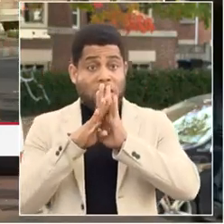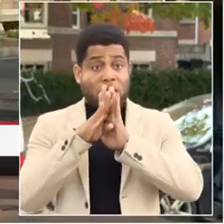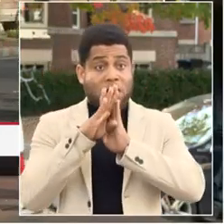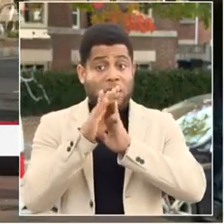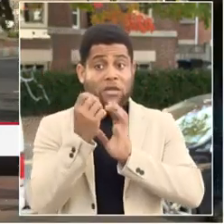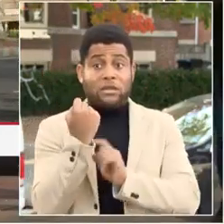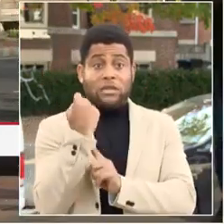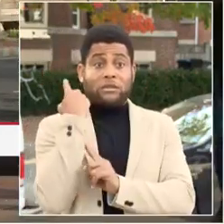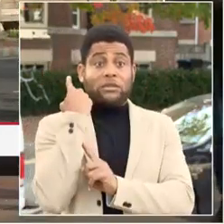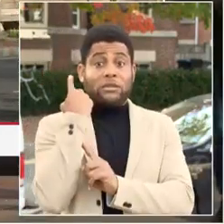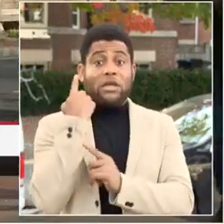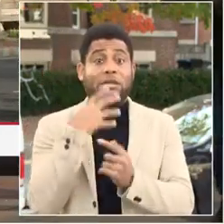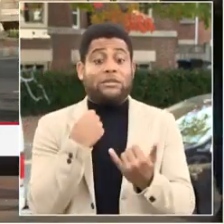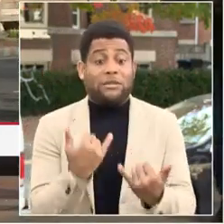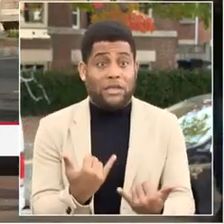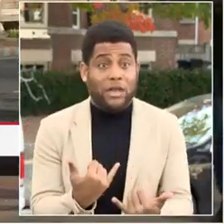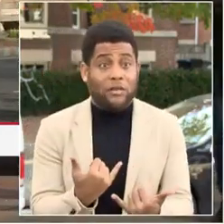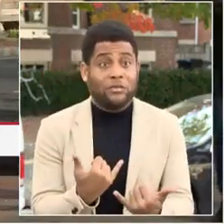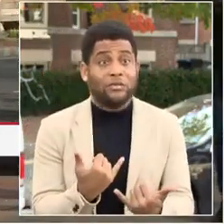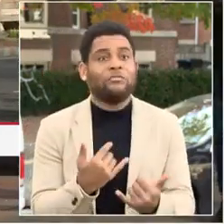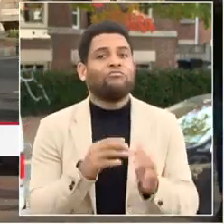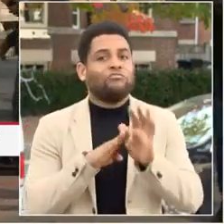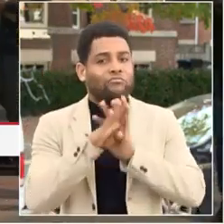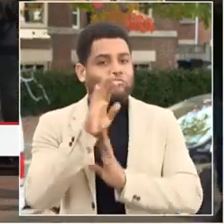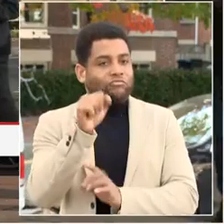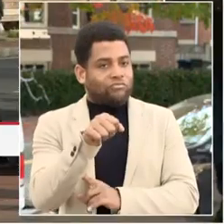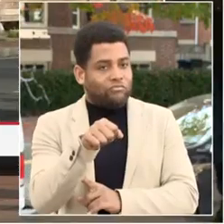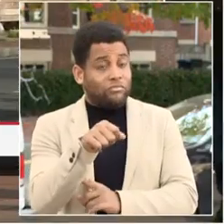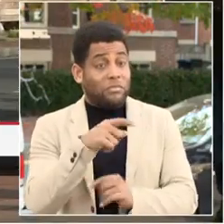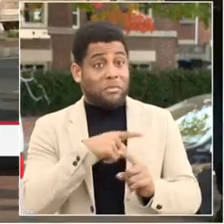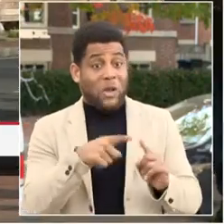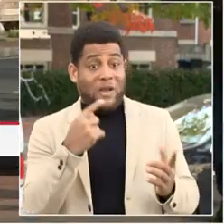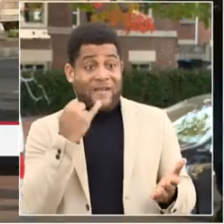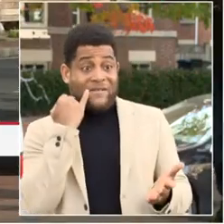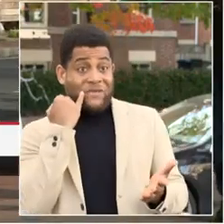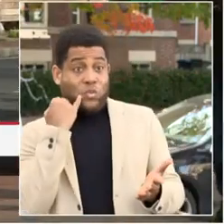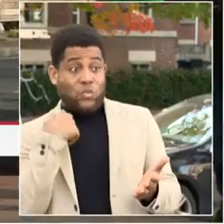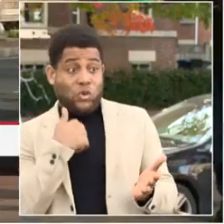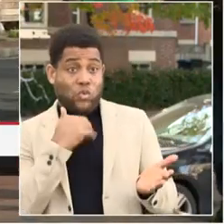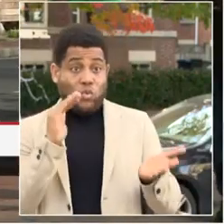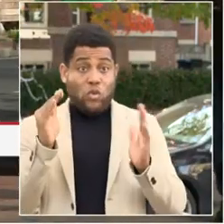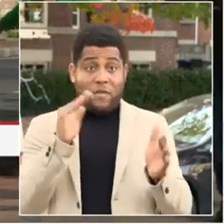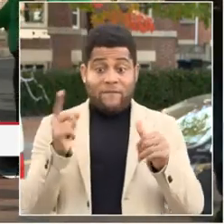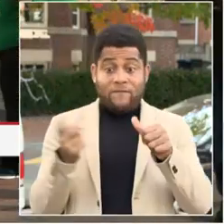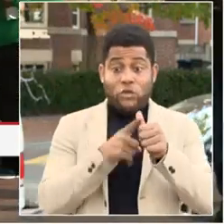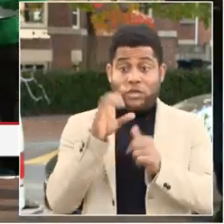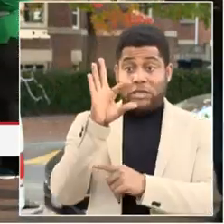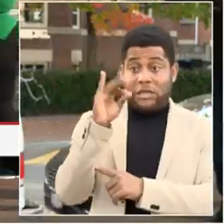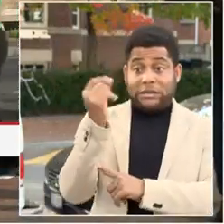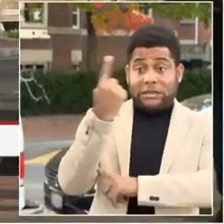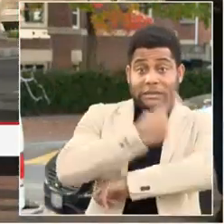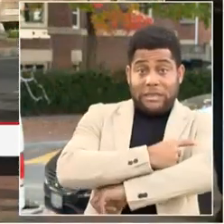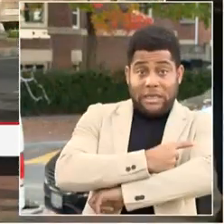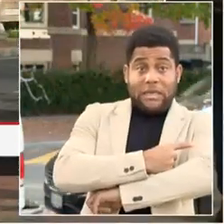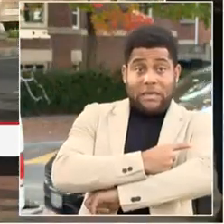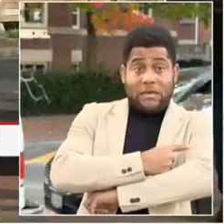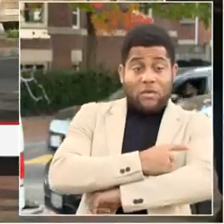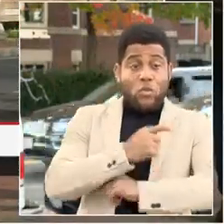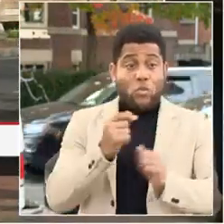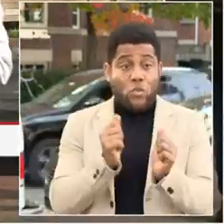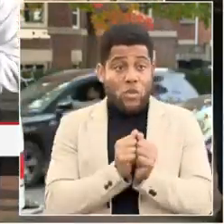17th to July 20th, the first 90 days, I came on July 17th, robberies have gone down